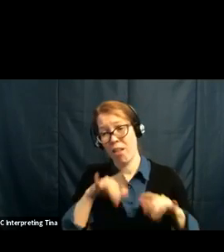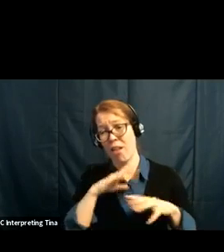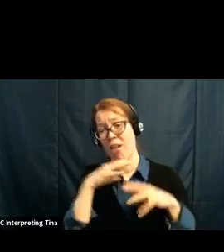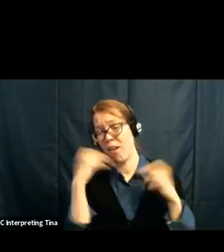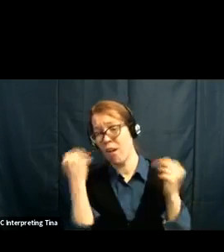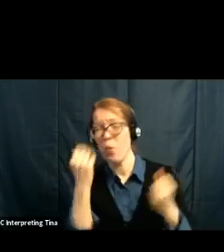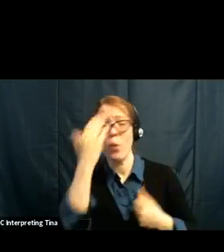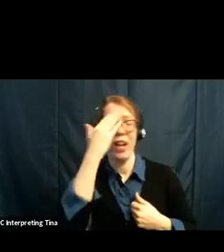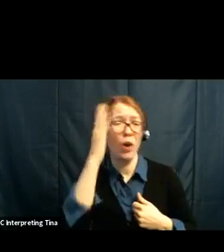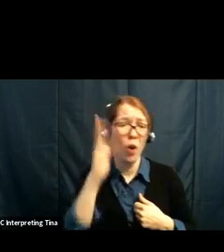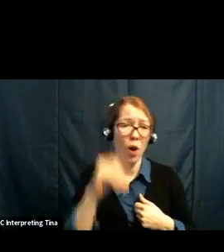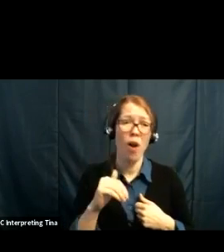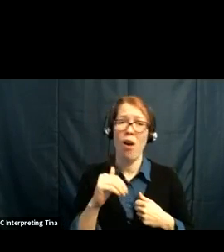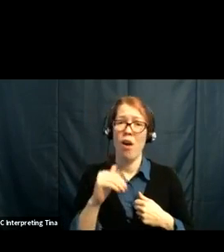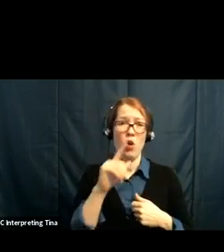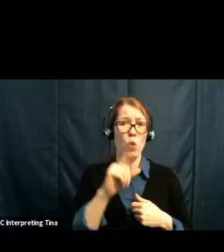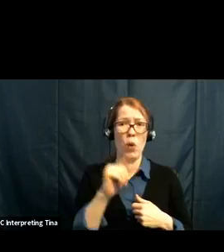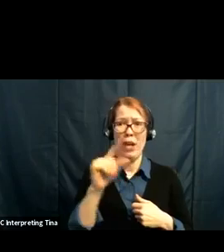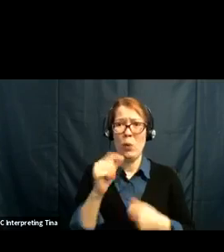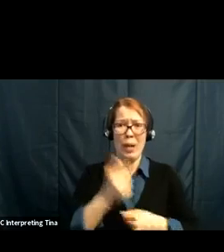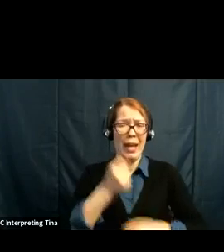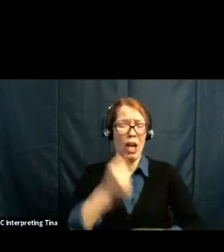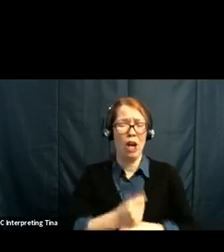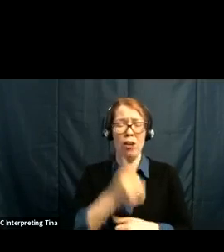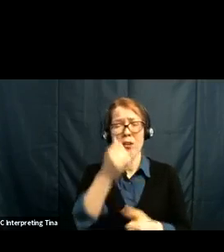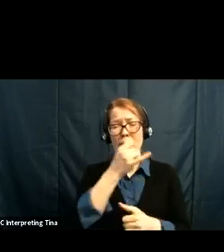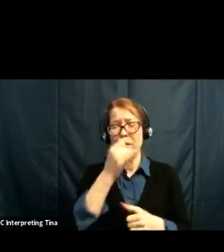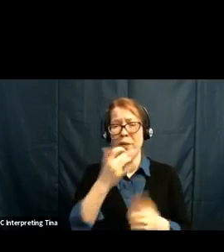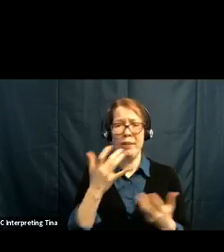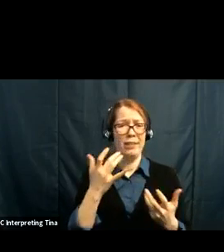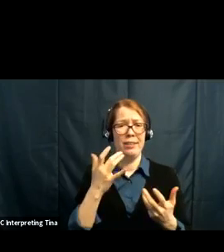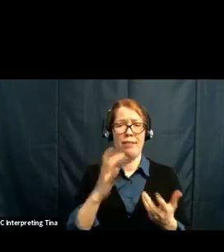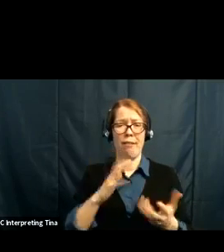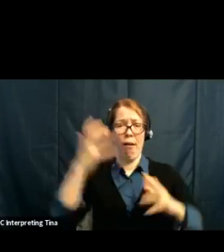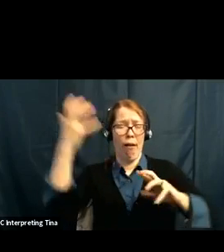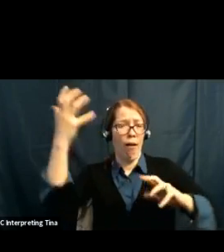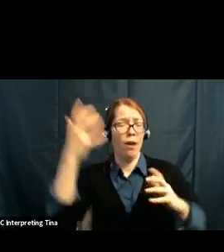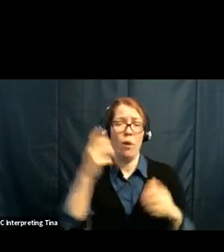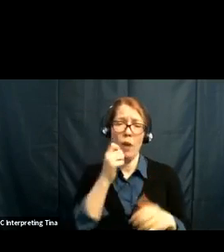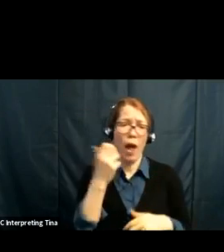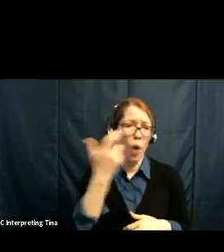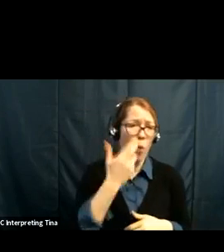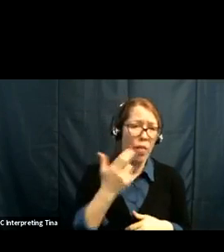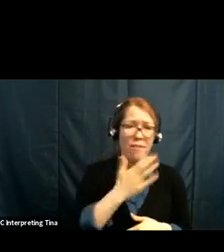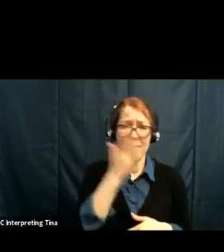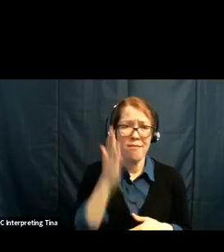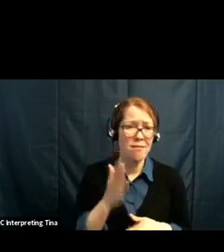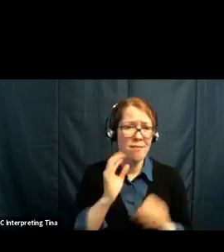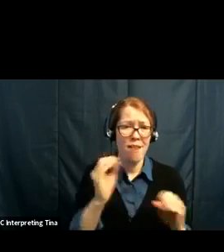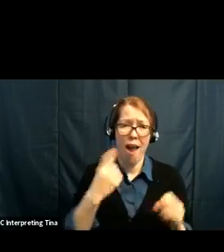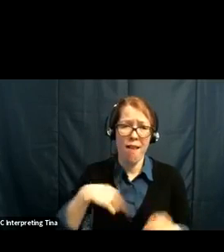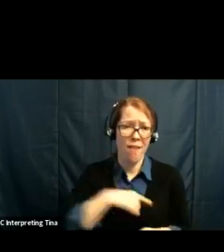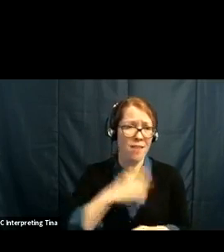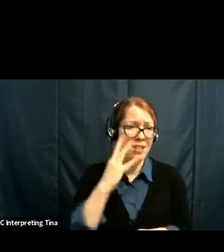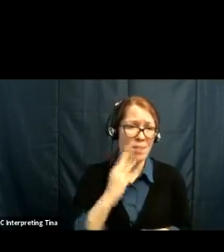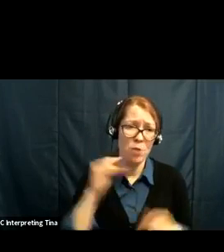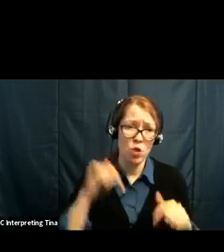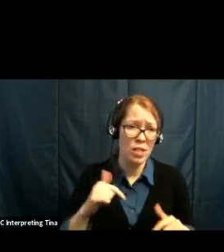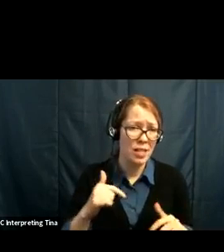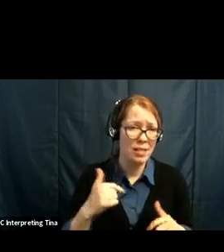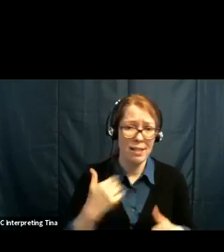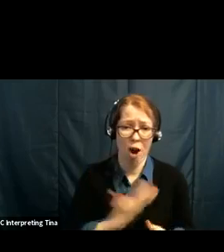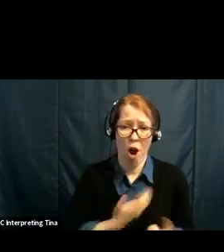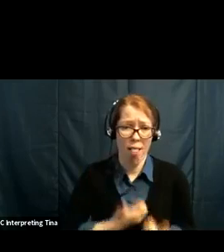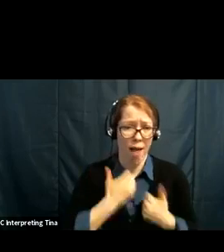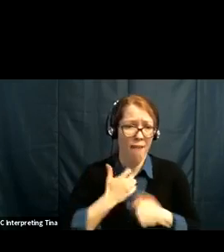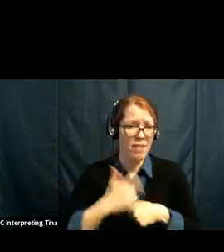like nobody would ever have predicted. At many of us, I don't think any of us in our lifetime have ever seen anything like this. But we